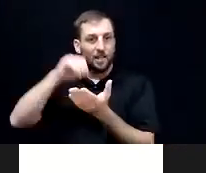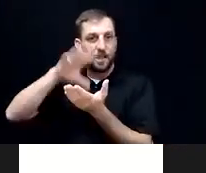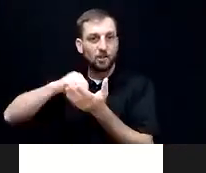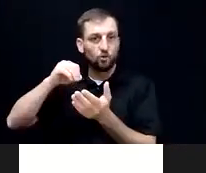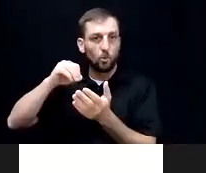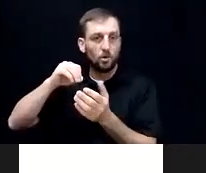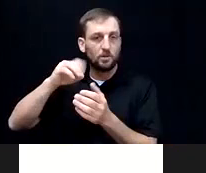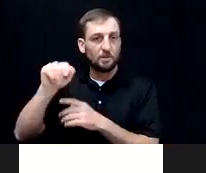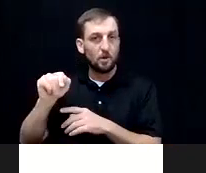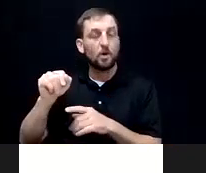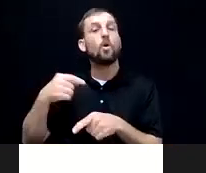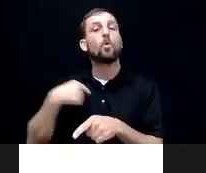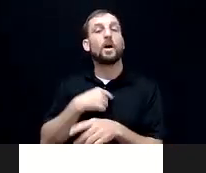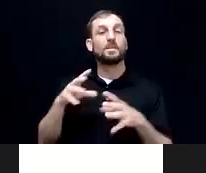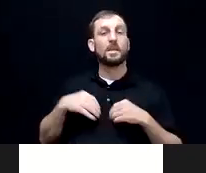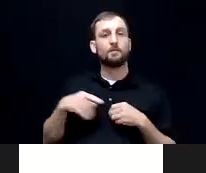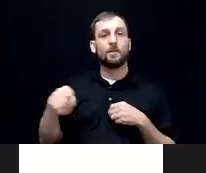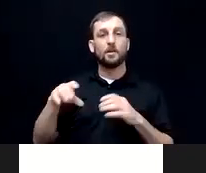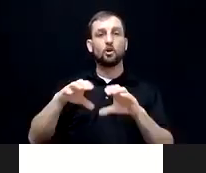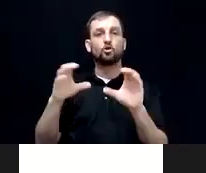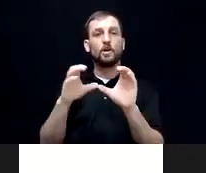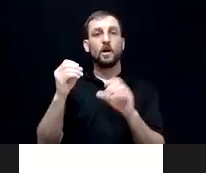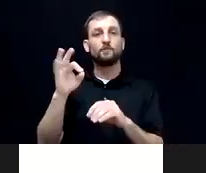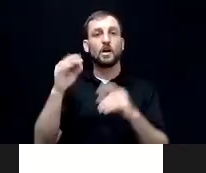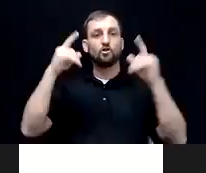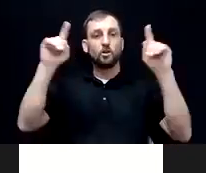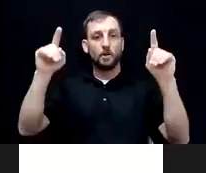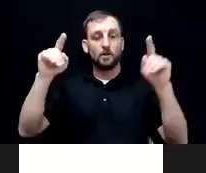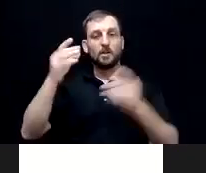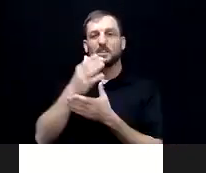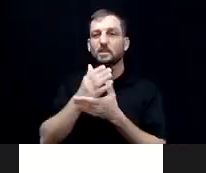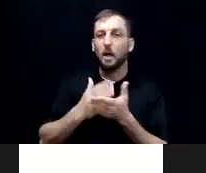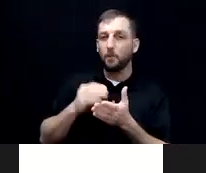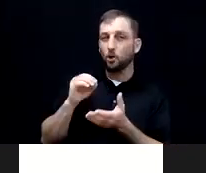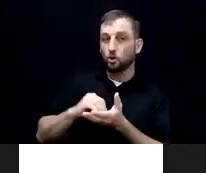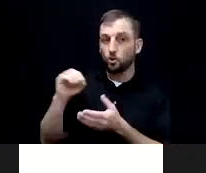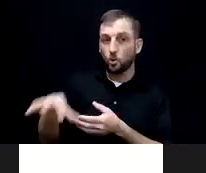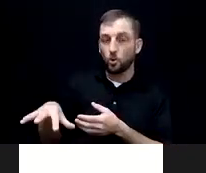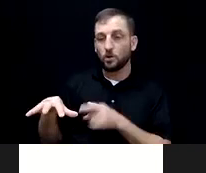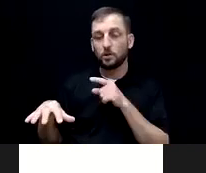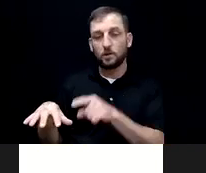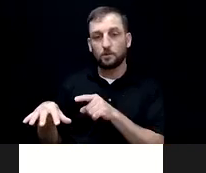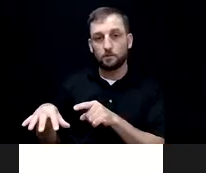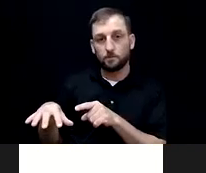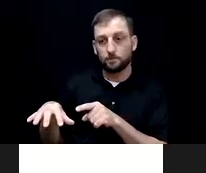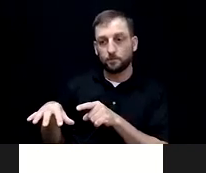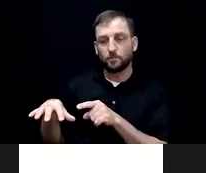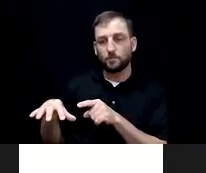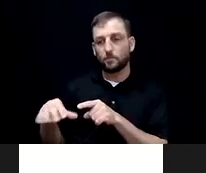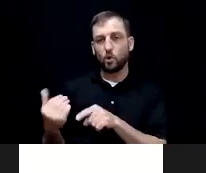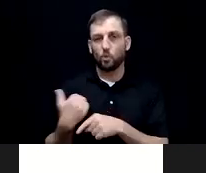have certificates of achievement. And we do have some students who most recently have